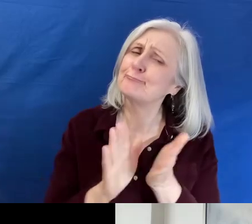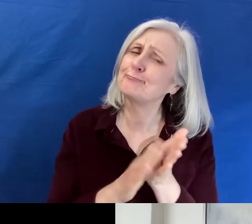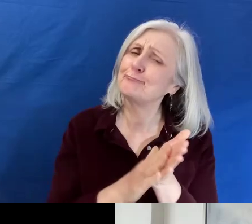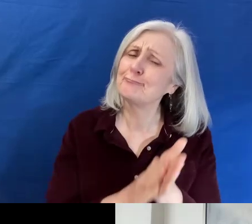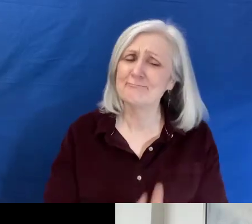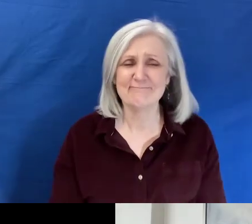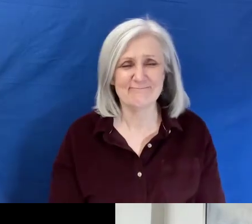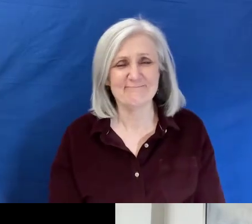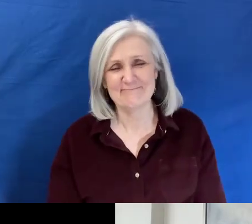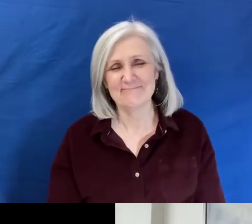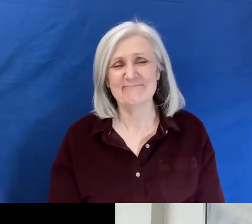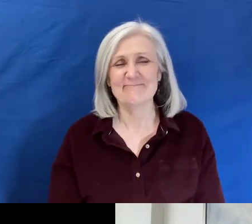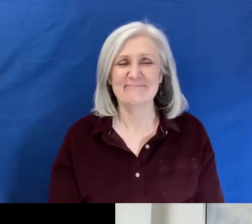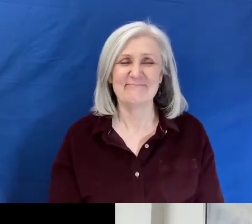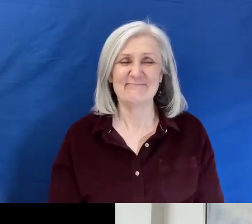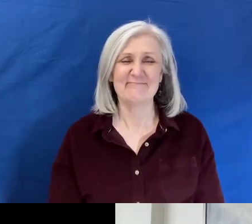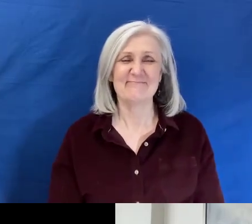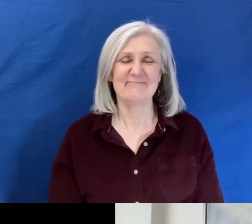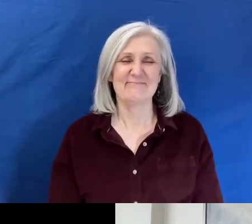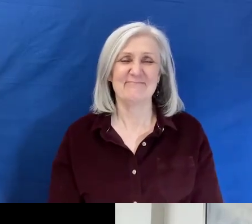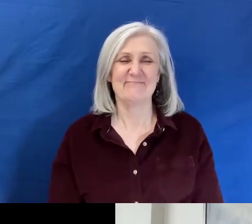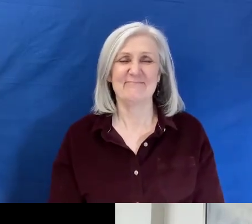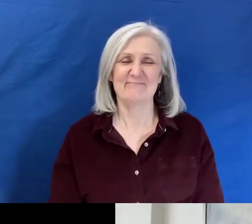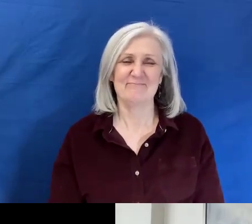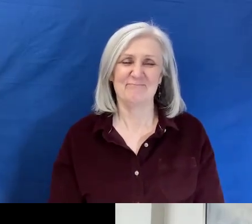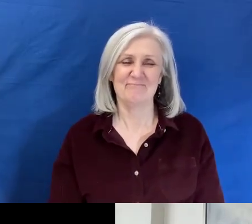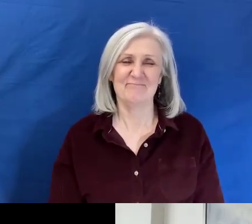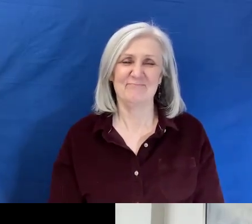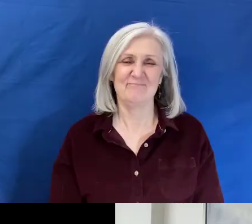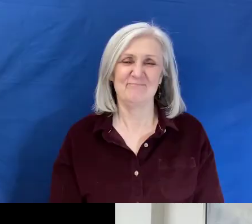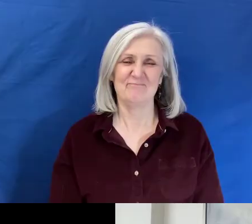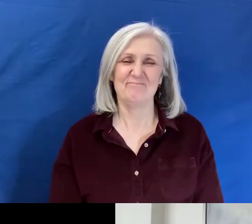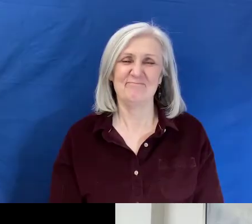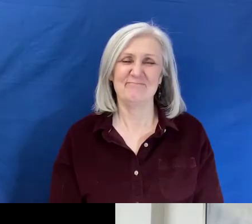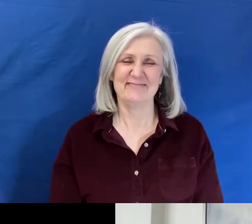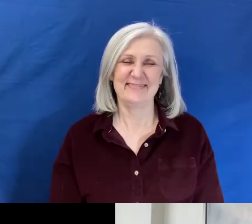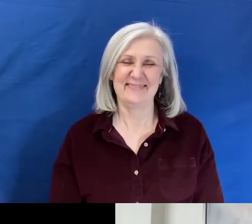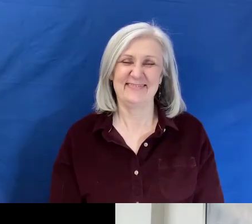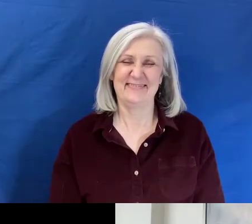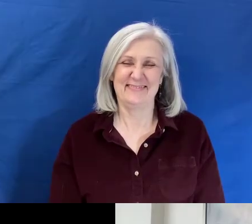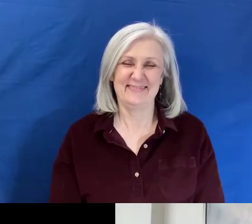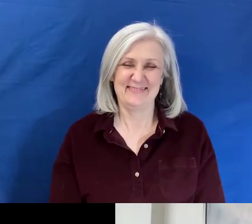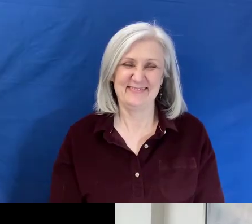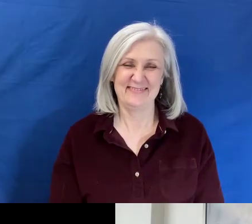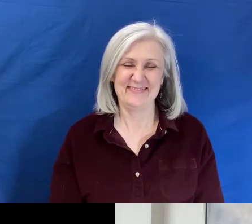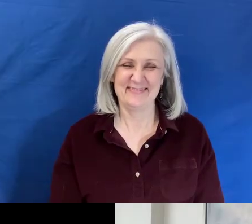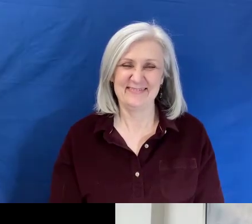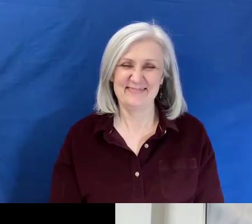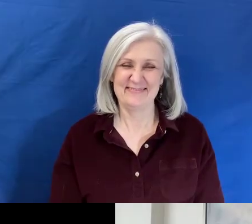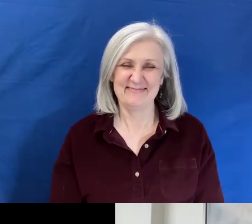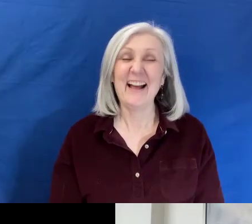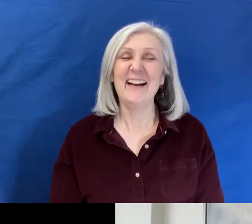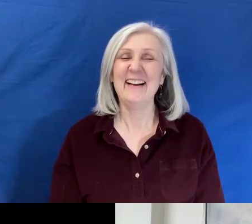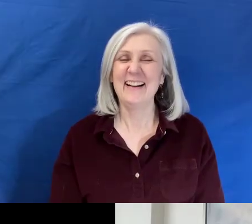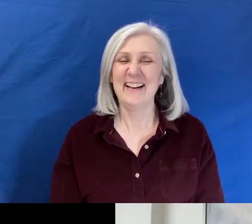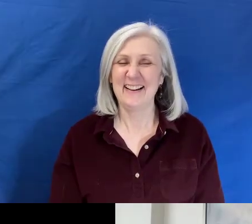to kids can't have it. Or dogs can't have them. I do it for them. I eat it for them. Because it's so good. They're like, I'm